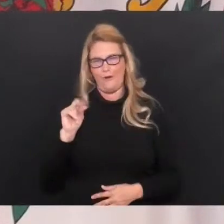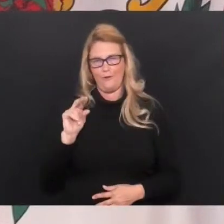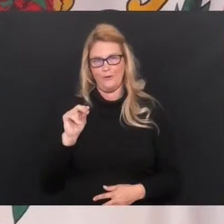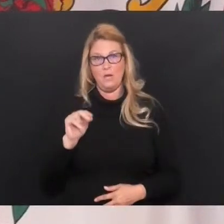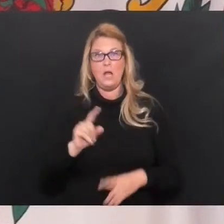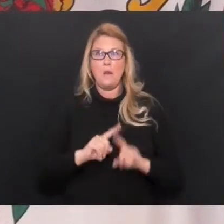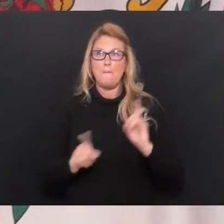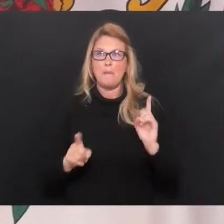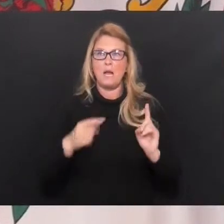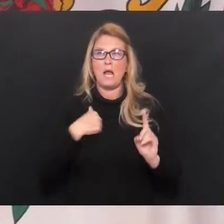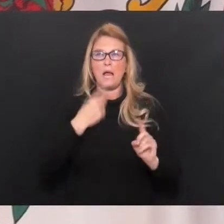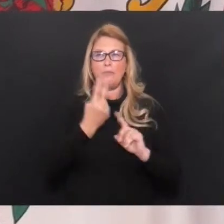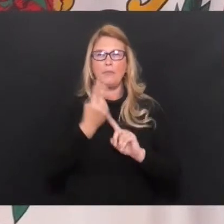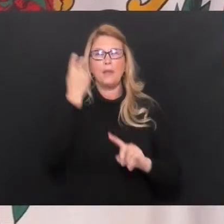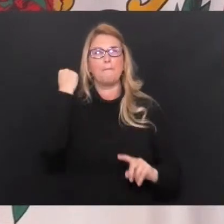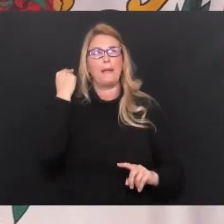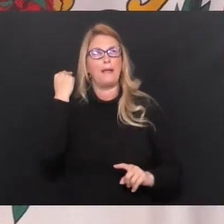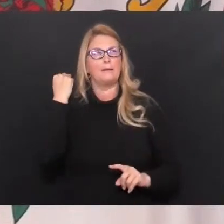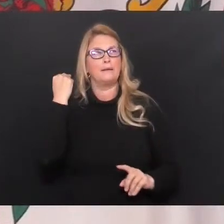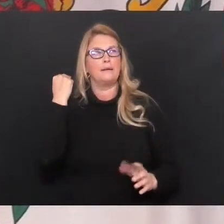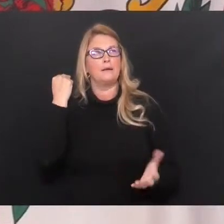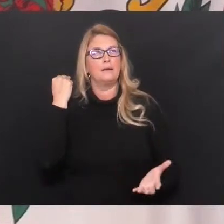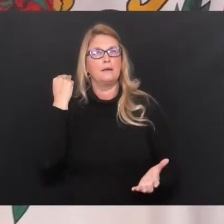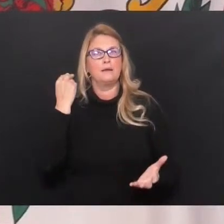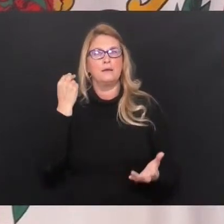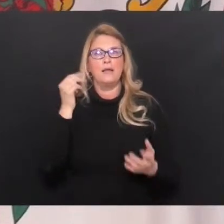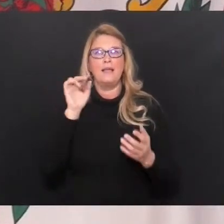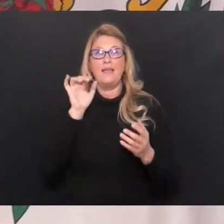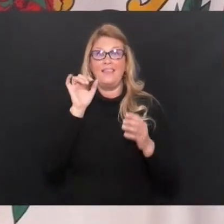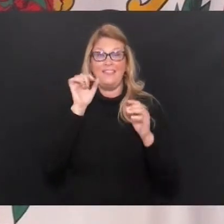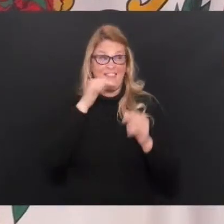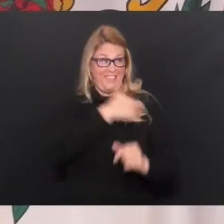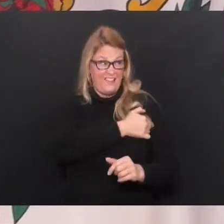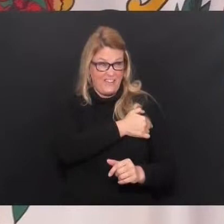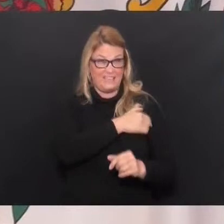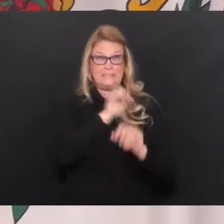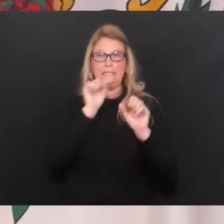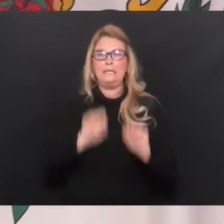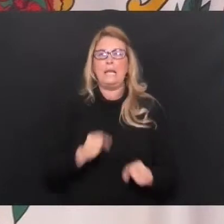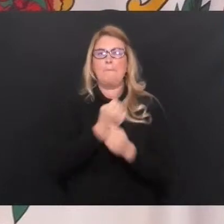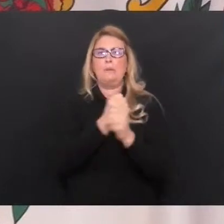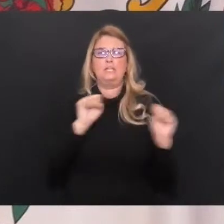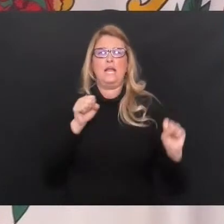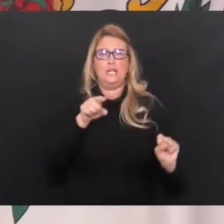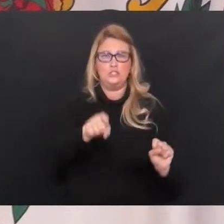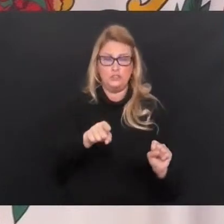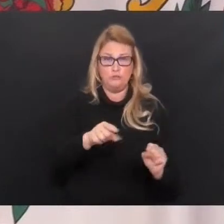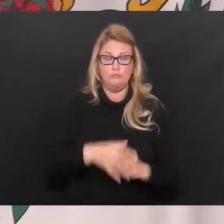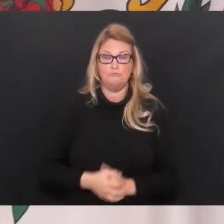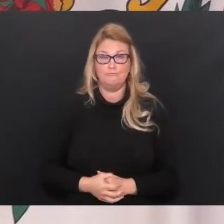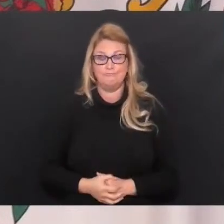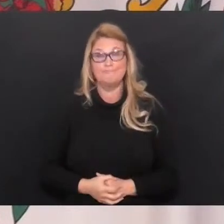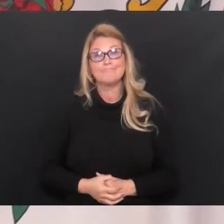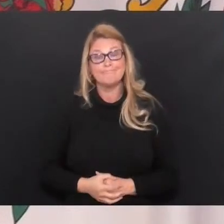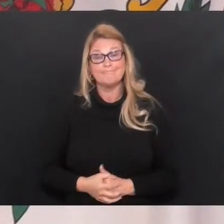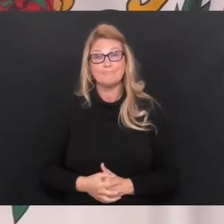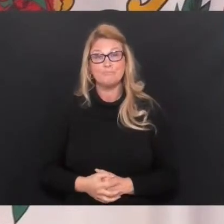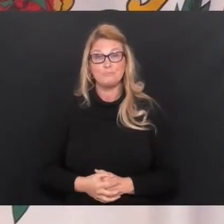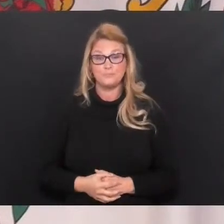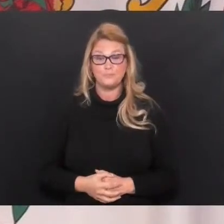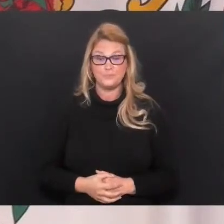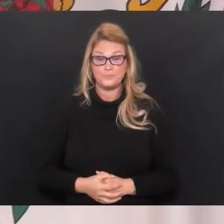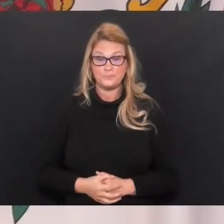I can think of anything that protects you and has done this level of the job.